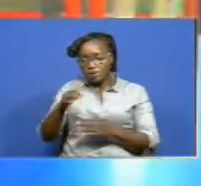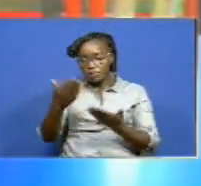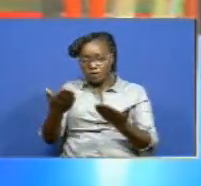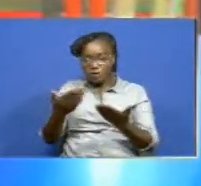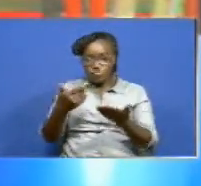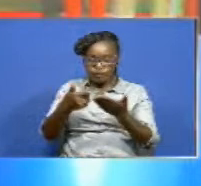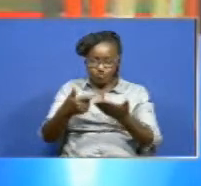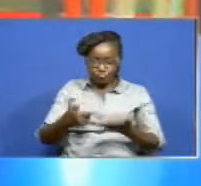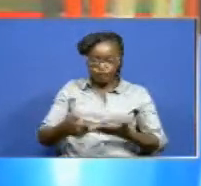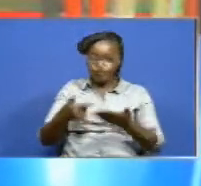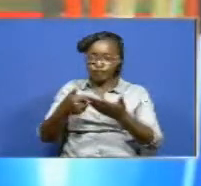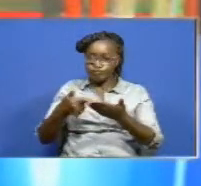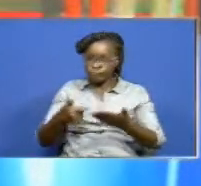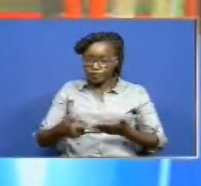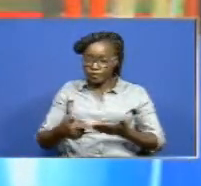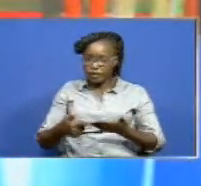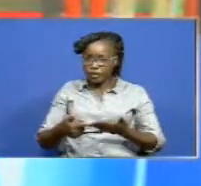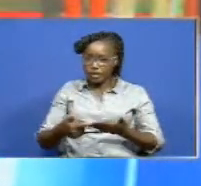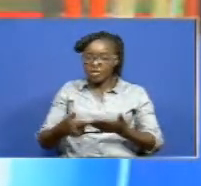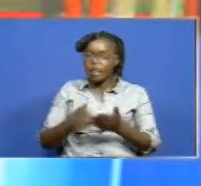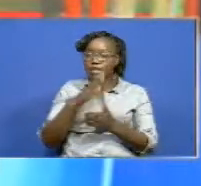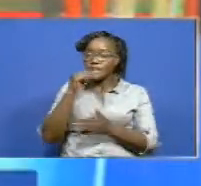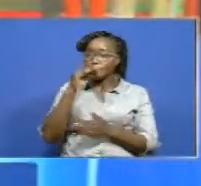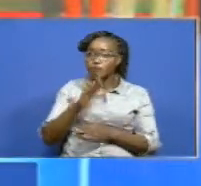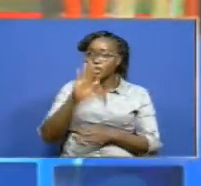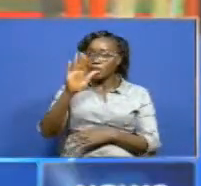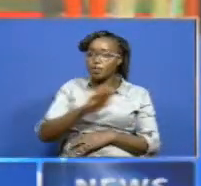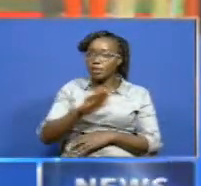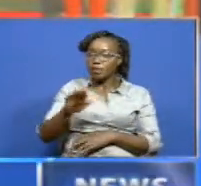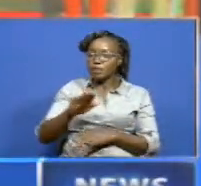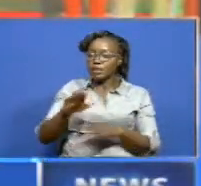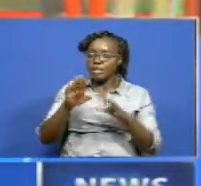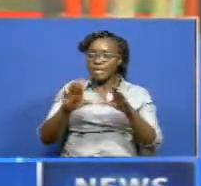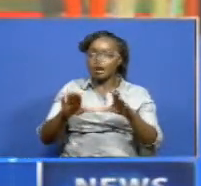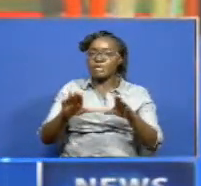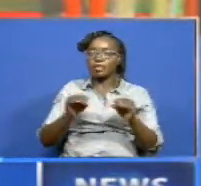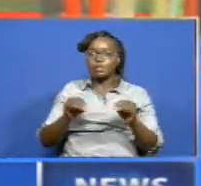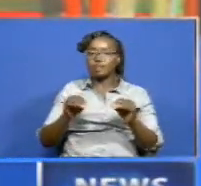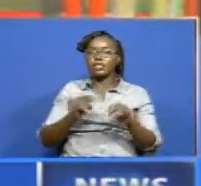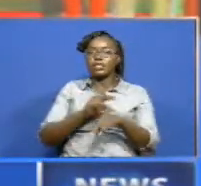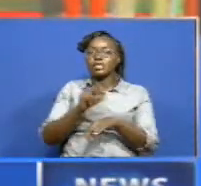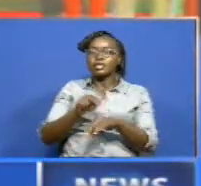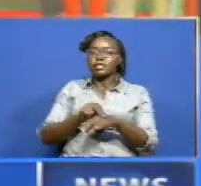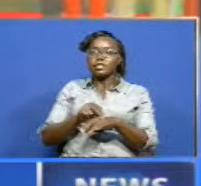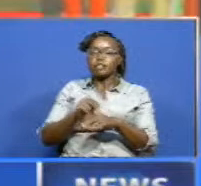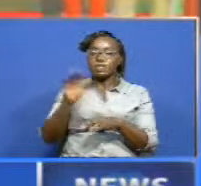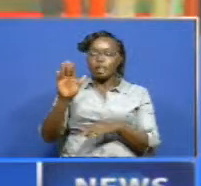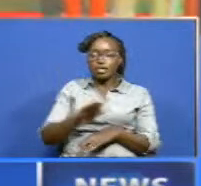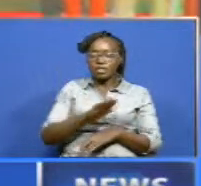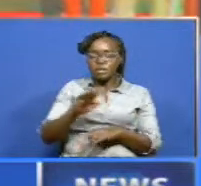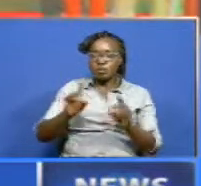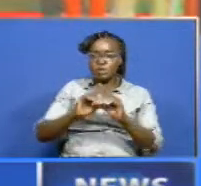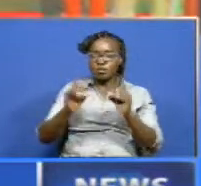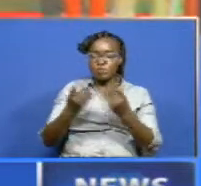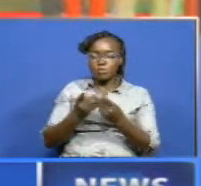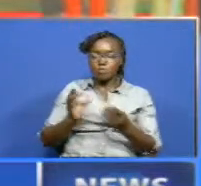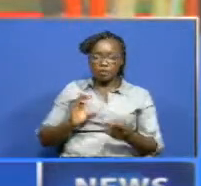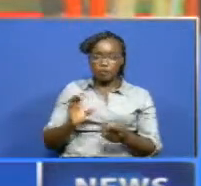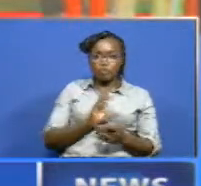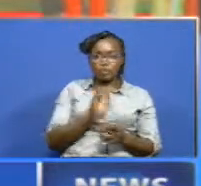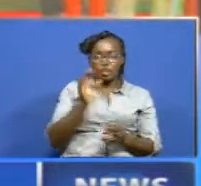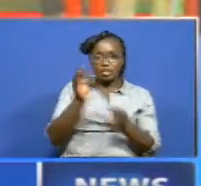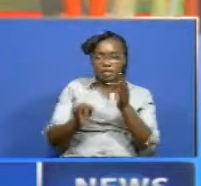National Assembly, Justin Muturi, while acknowledging the development, directed the National Assembly Departmental Committee of Justice and